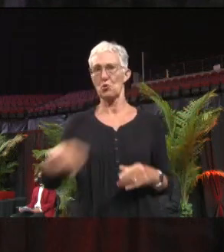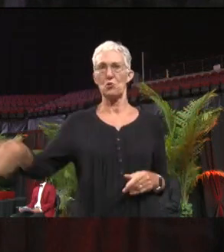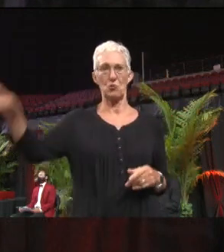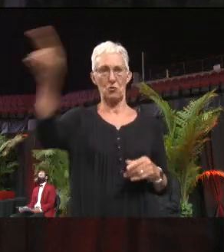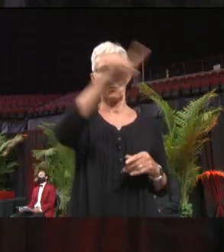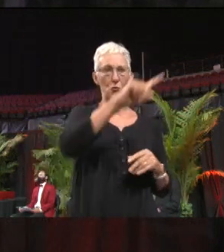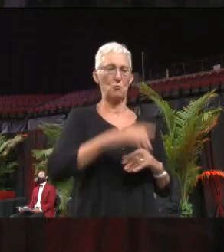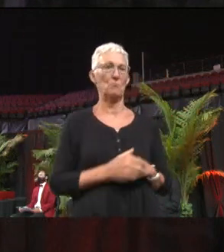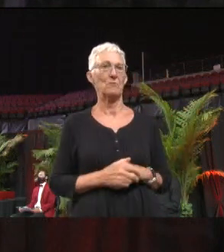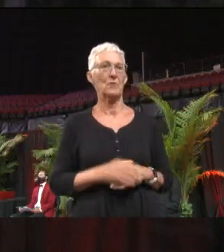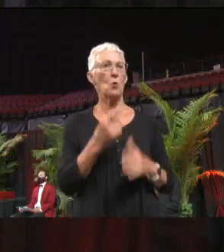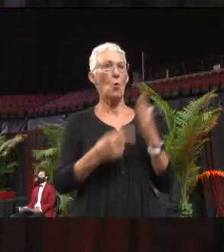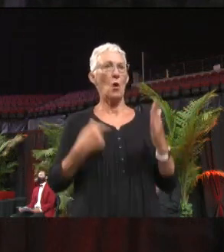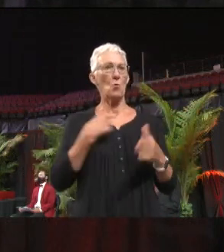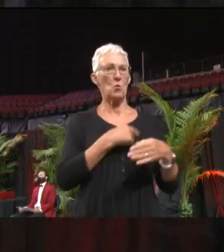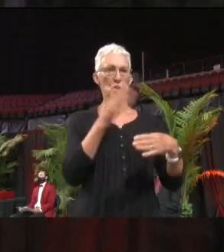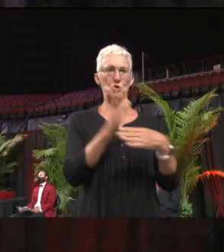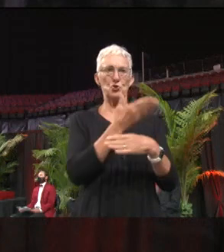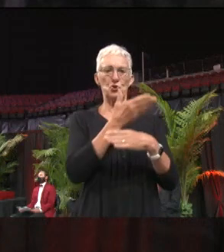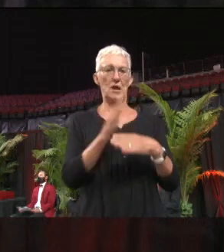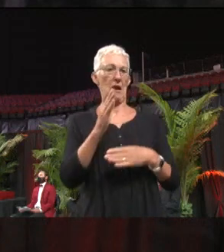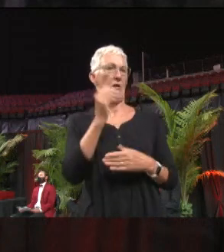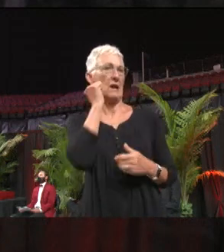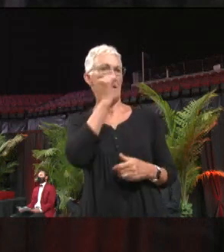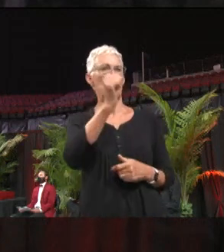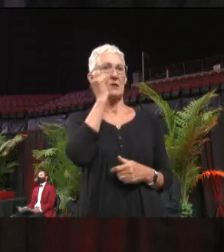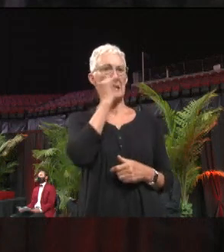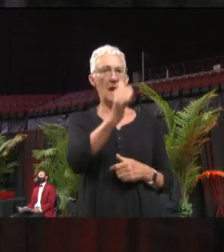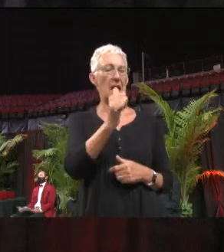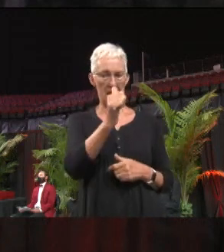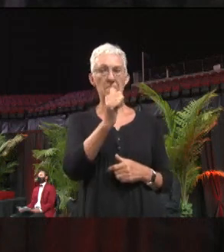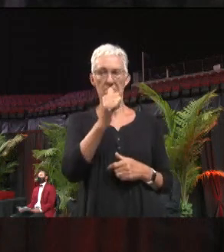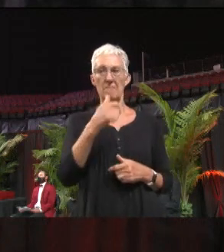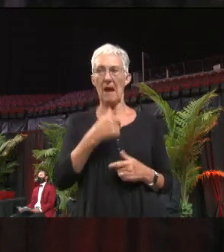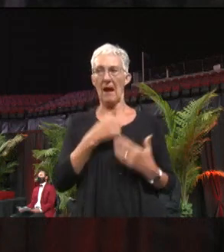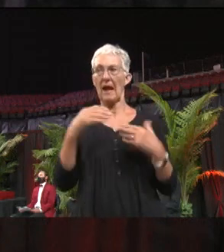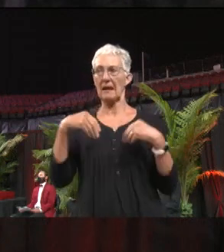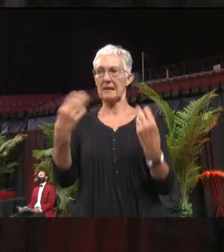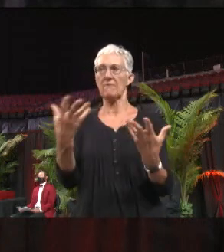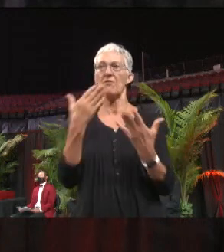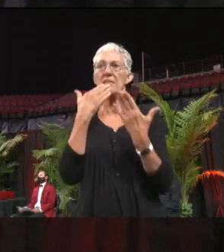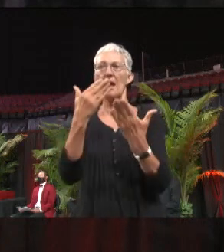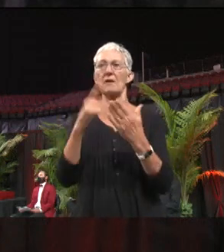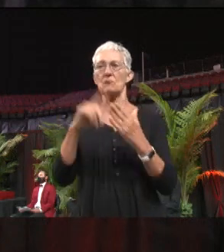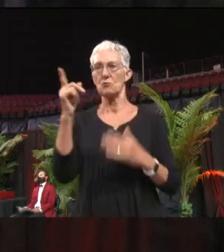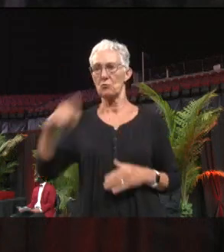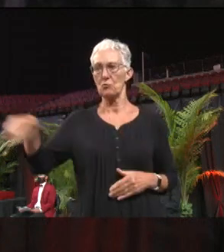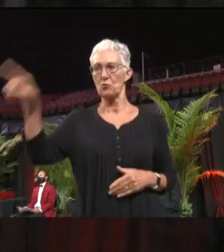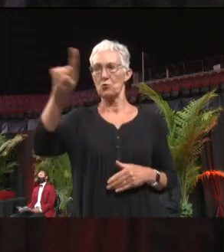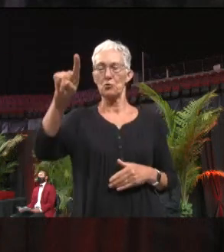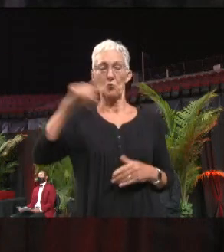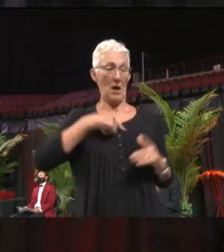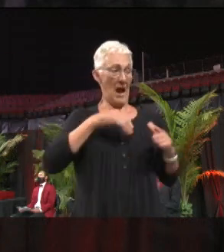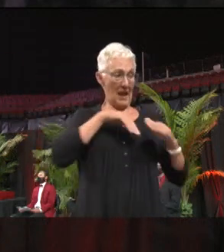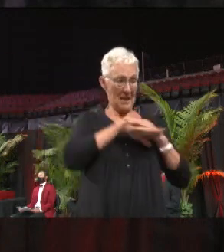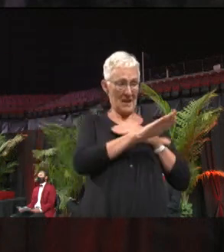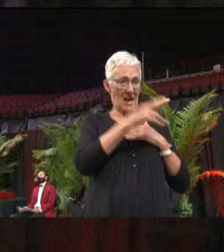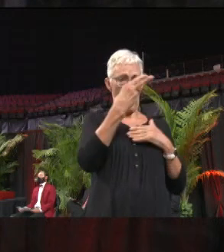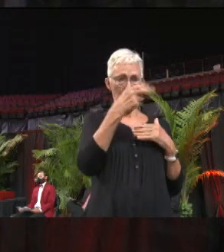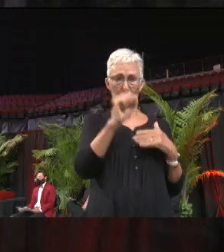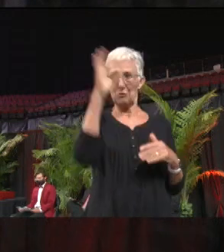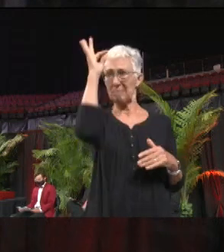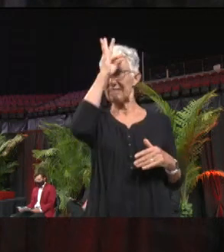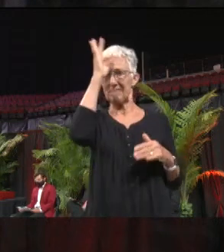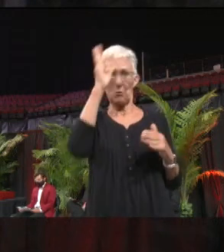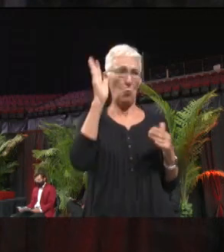made us who we are today. I started high school nervous and clueless, and as I interacted with people from all walks of life, I inhaled